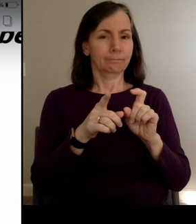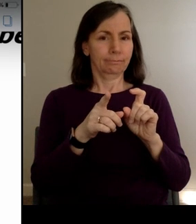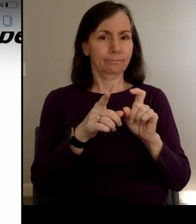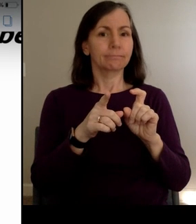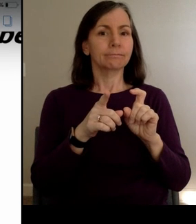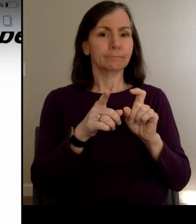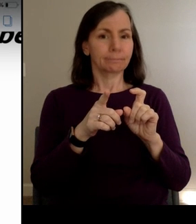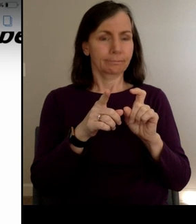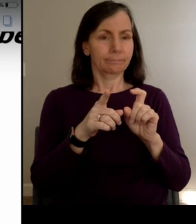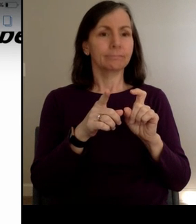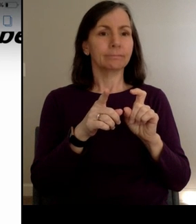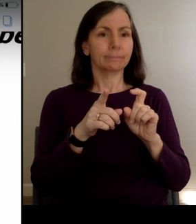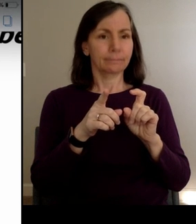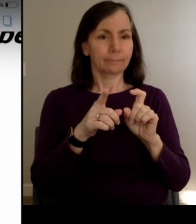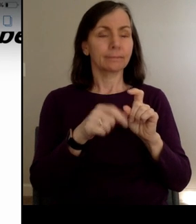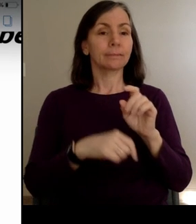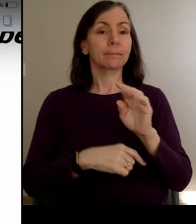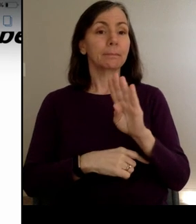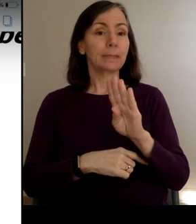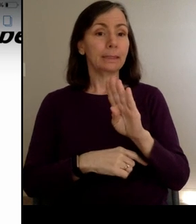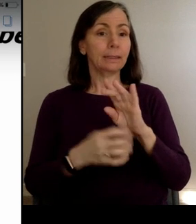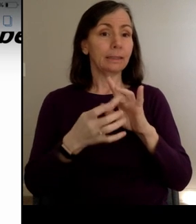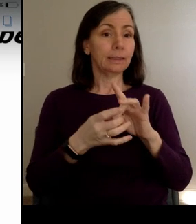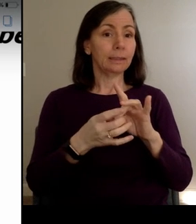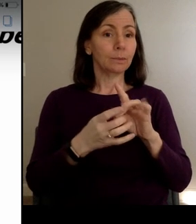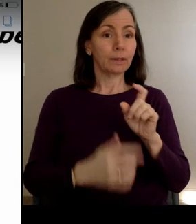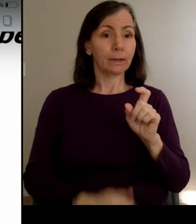So our B goes with our x term.